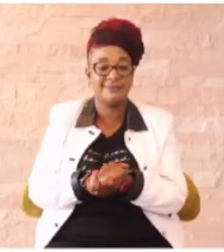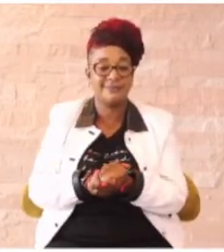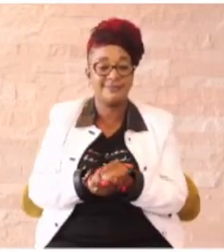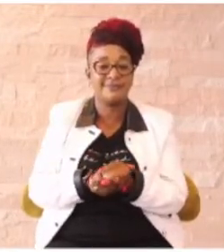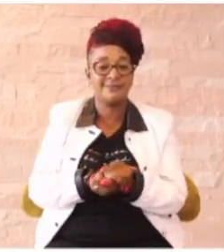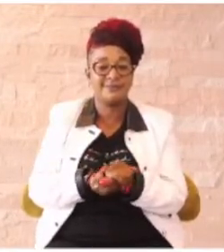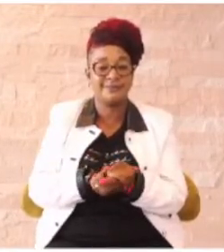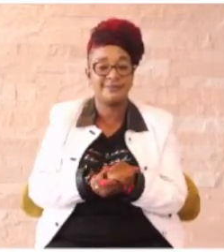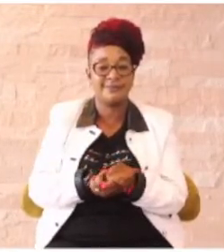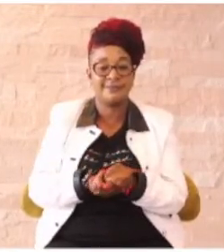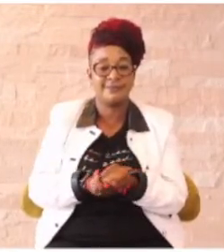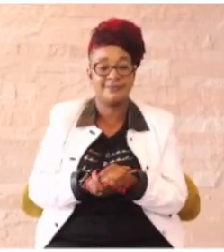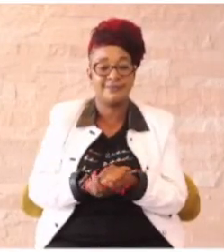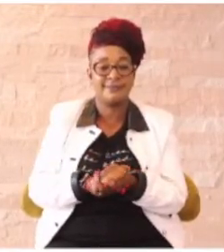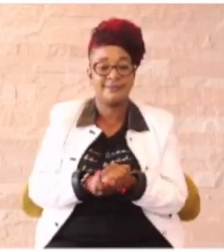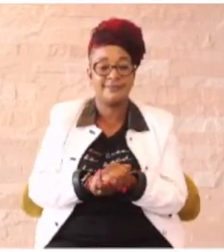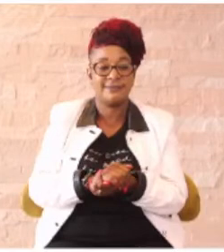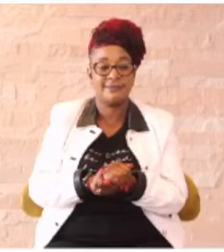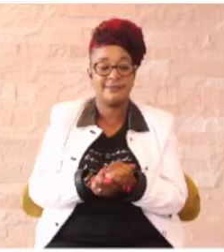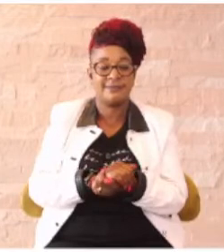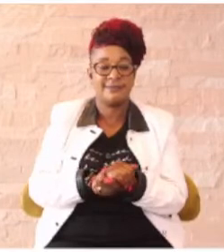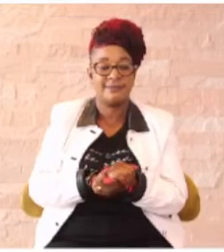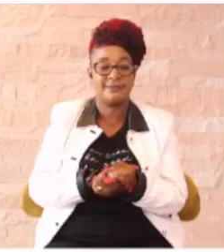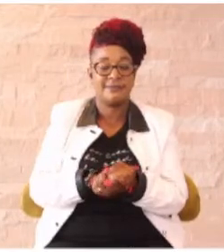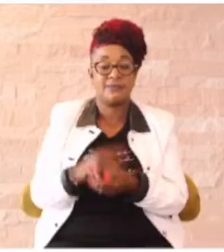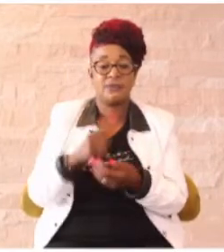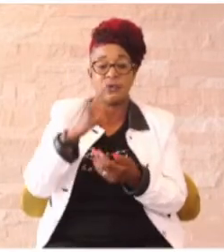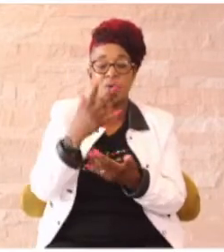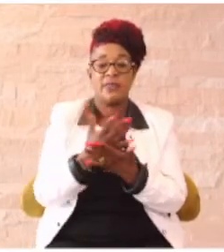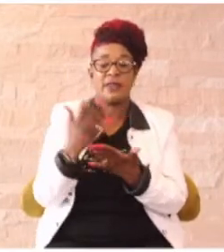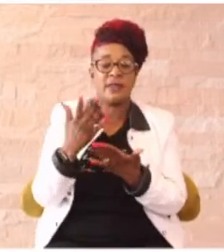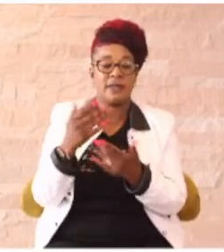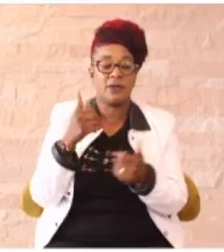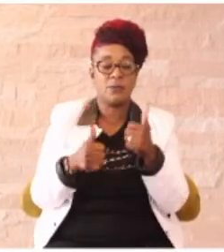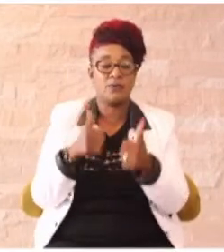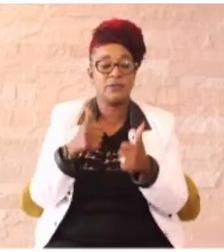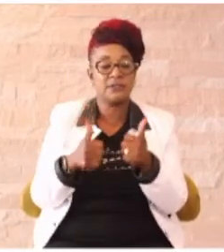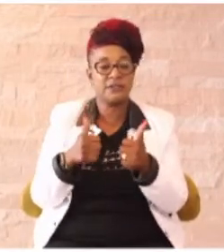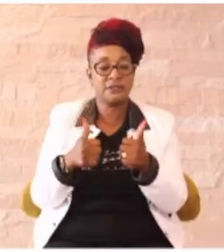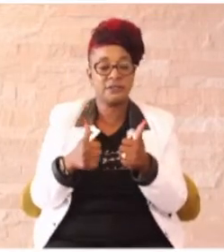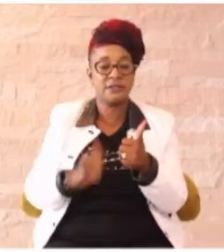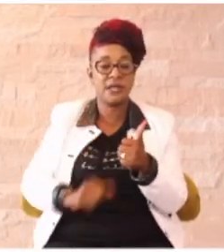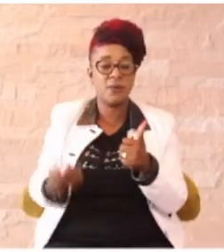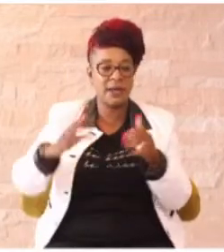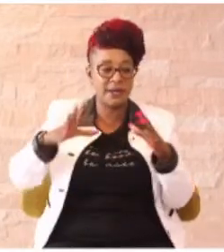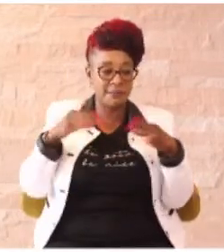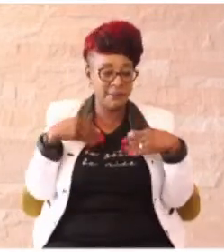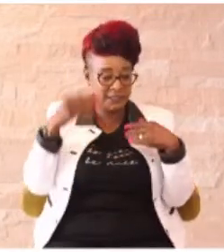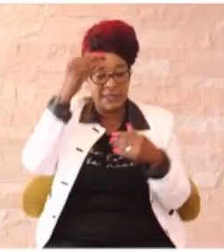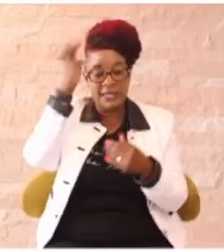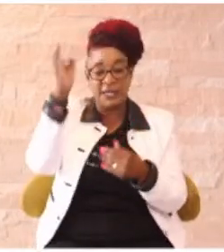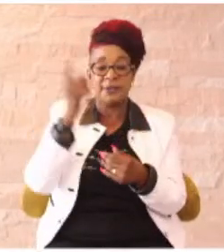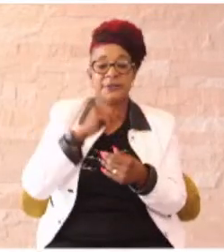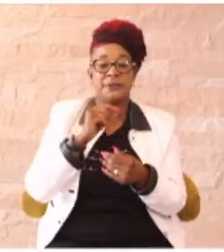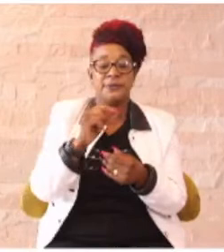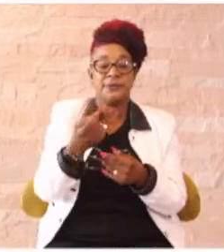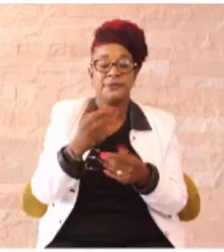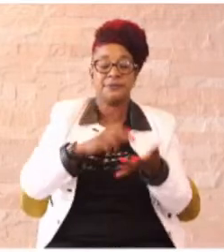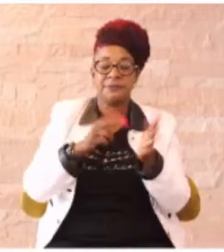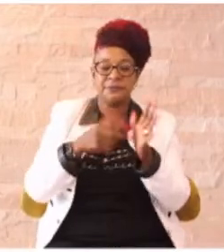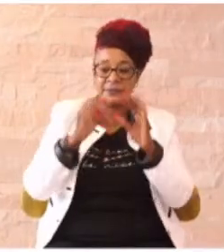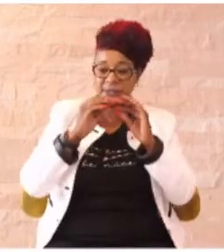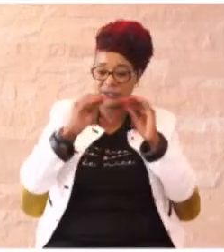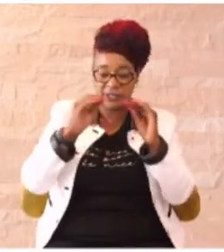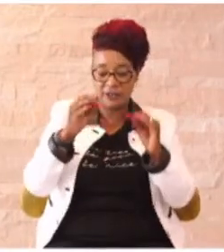Okay, one big thing which I learned is the strengthening of